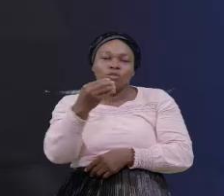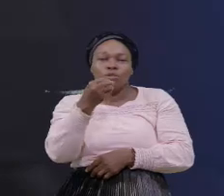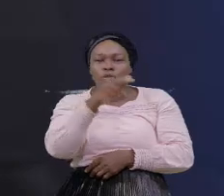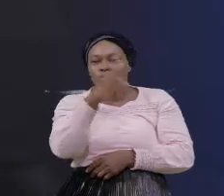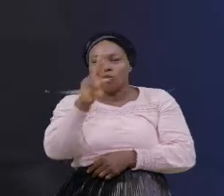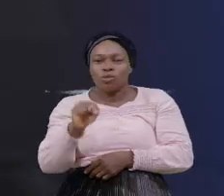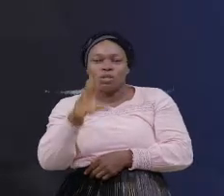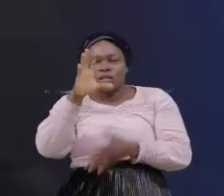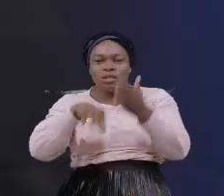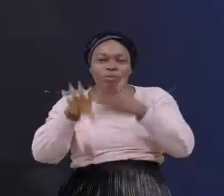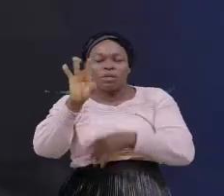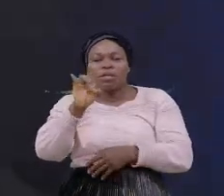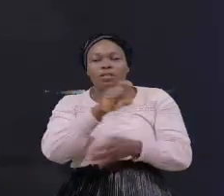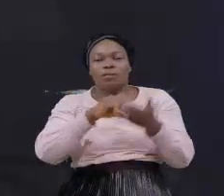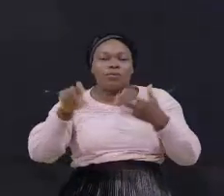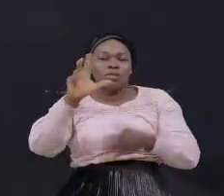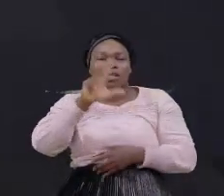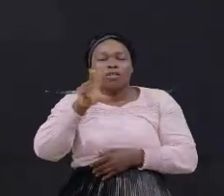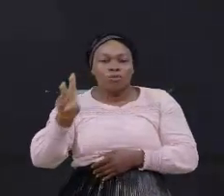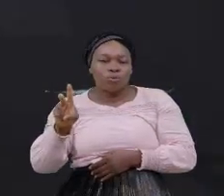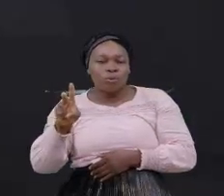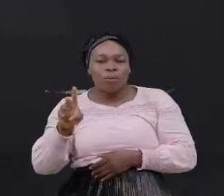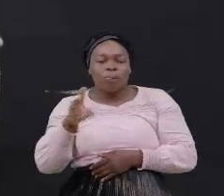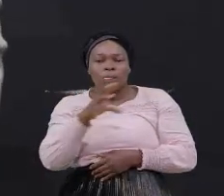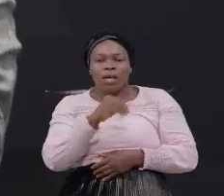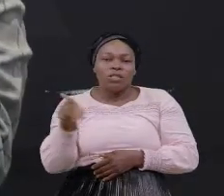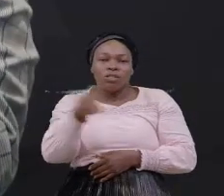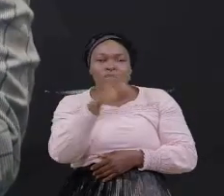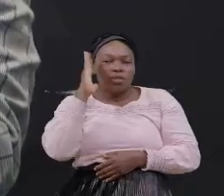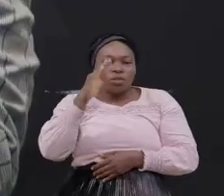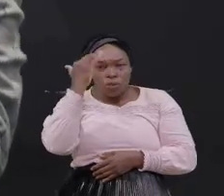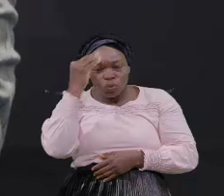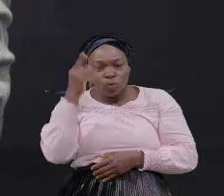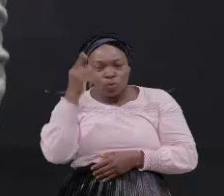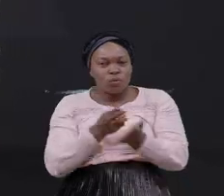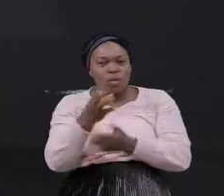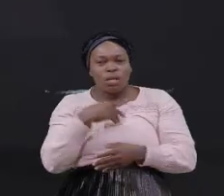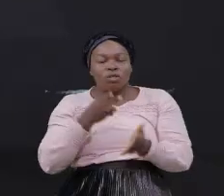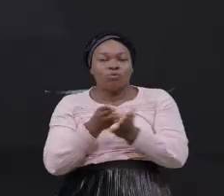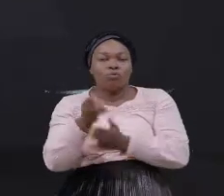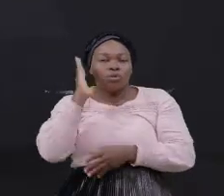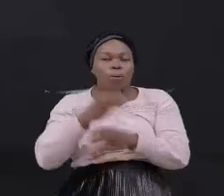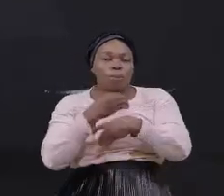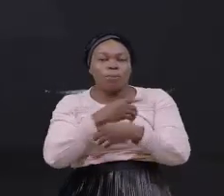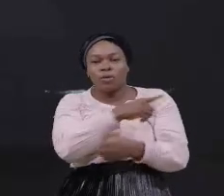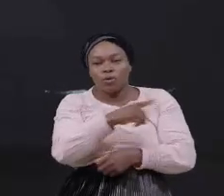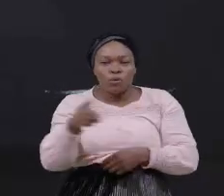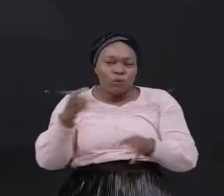ye shall know the truth, and the truth shall make you